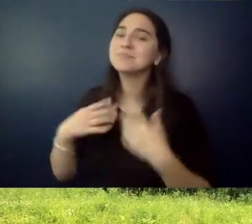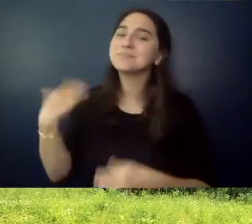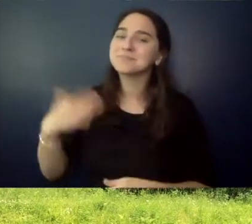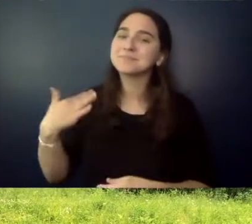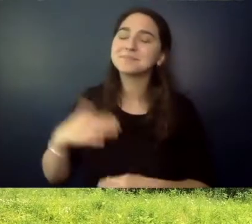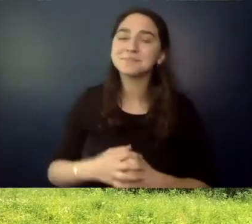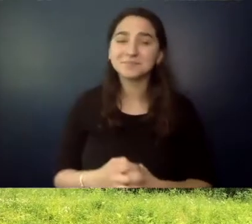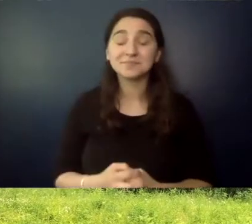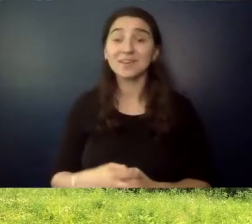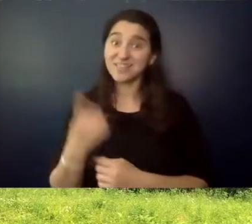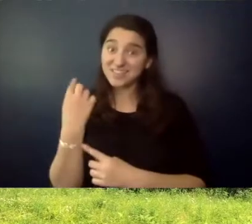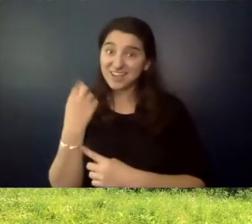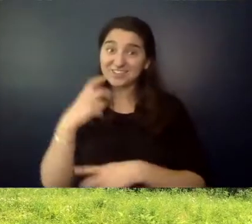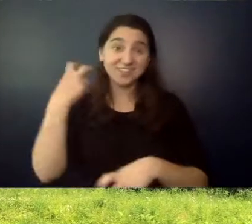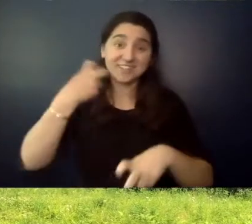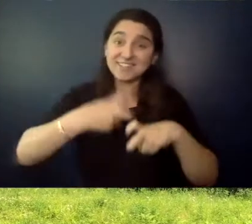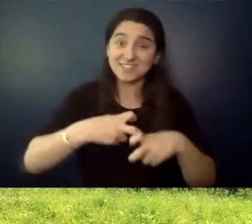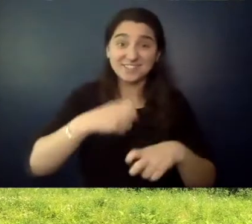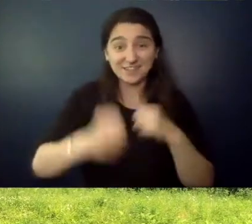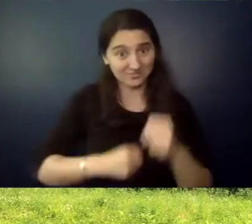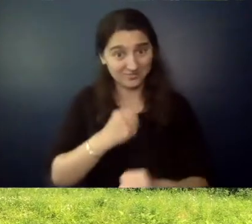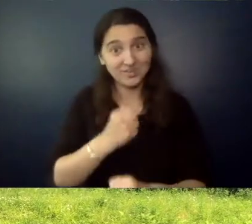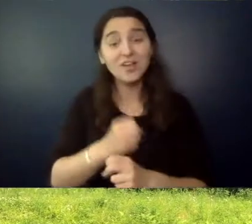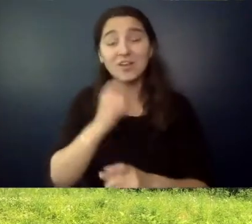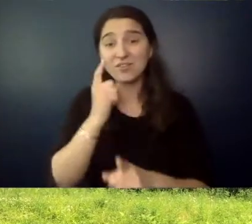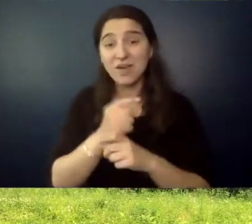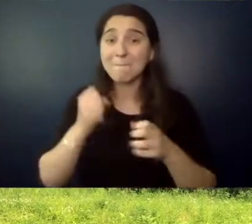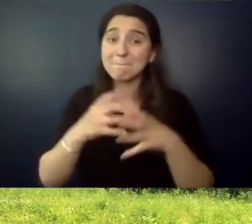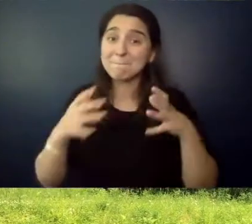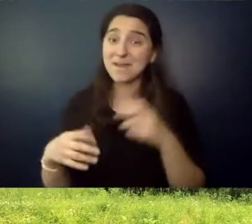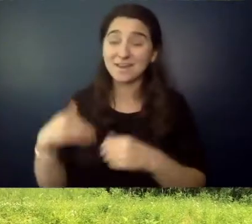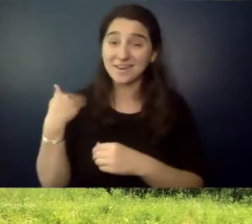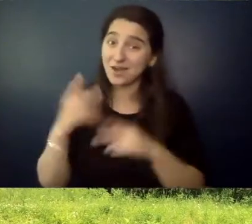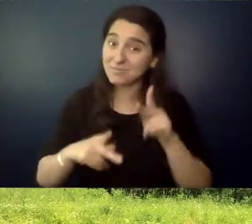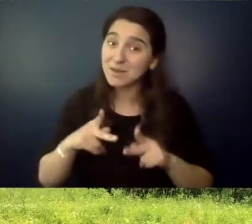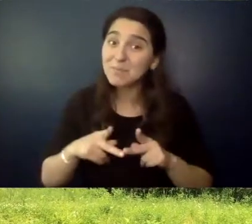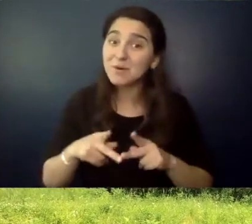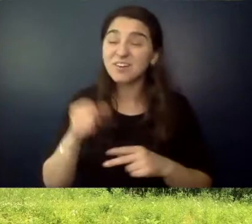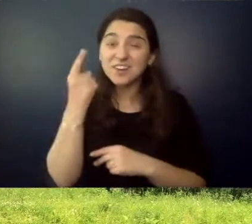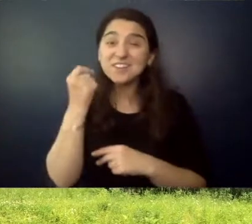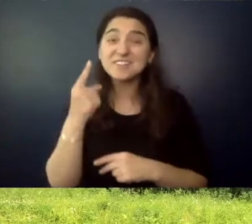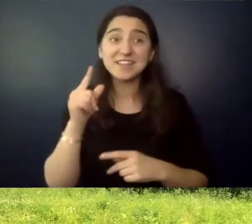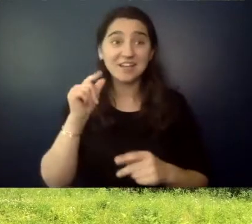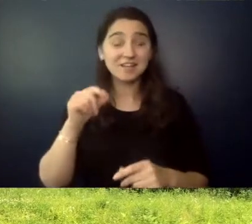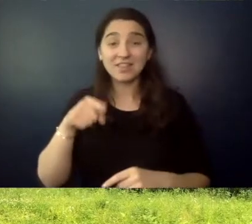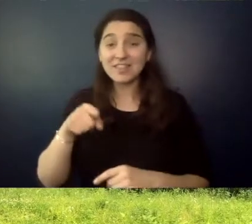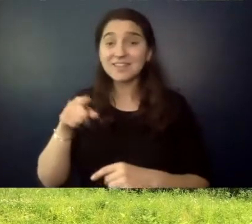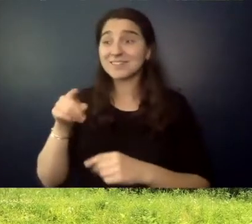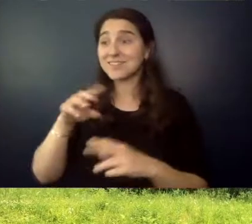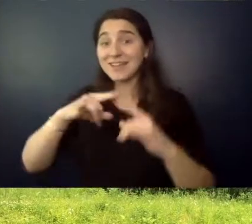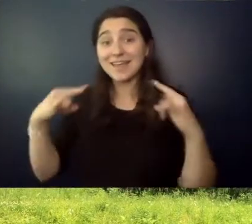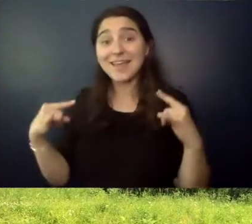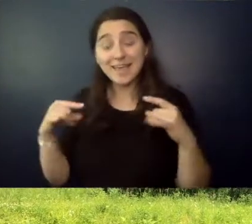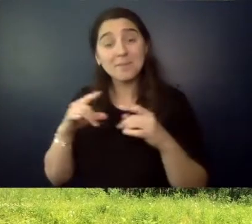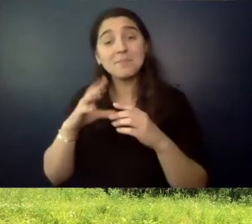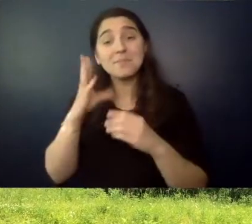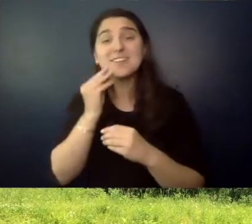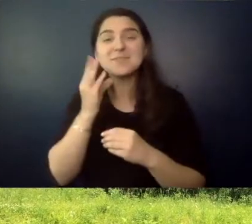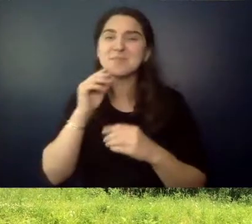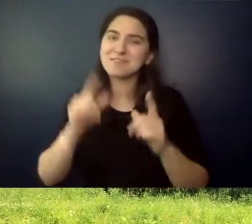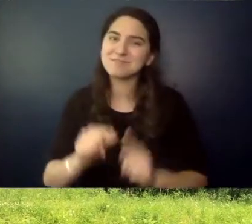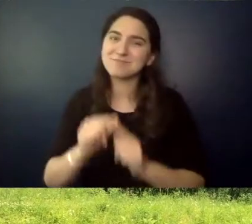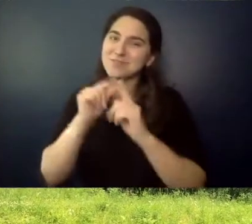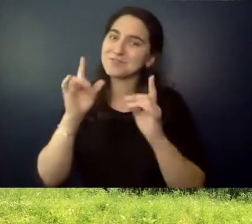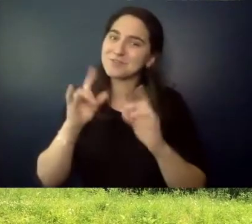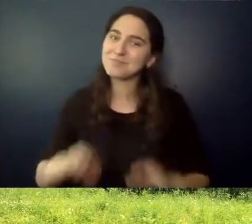lives. After a difficult year for so many young people, this camp experience will be